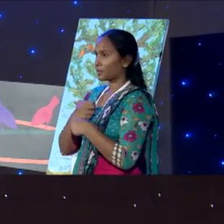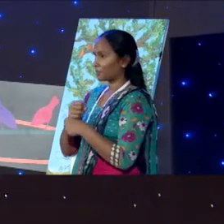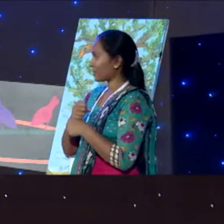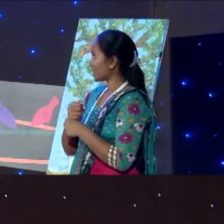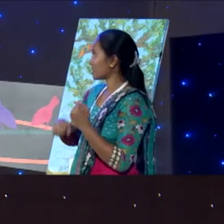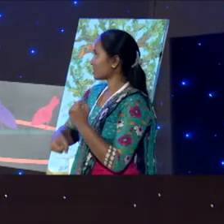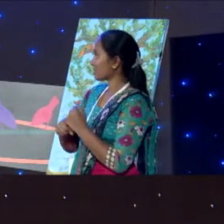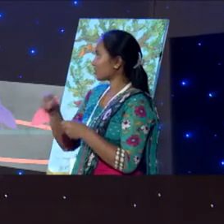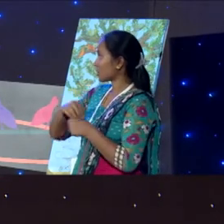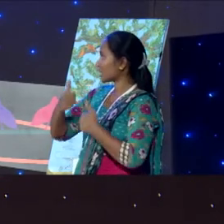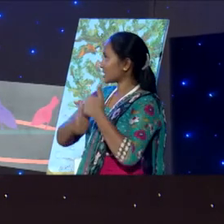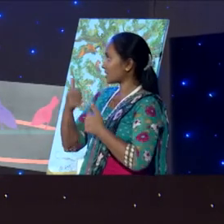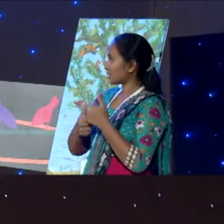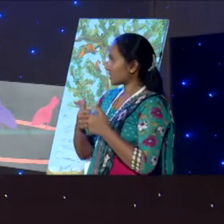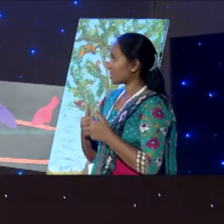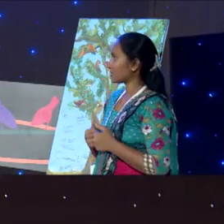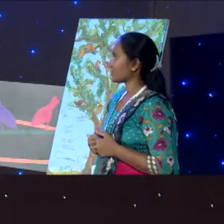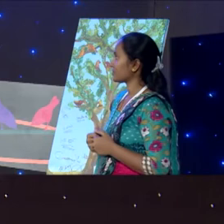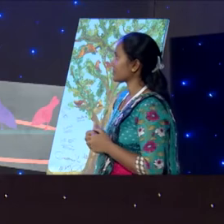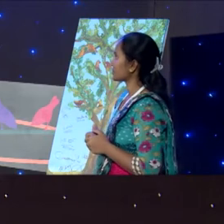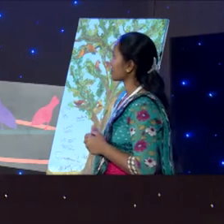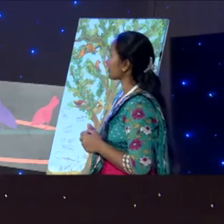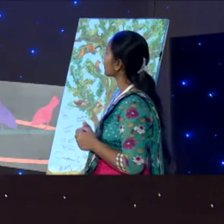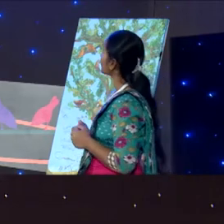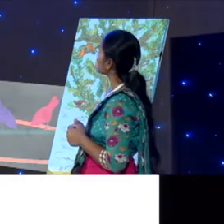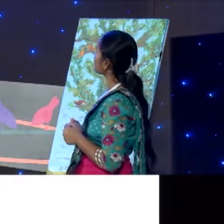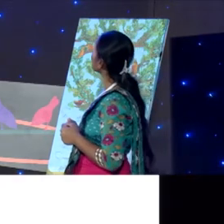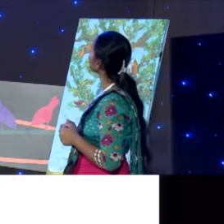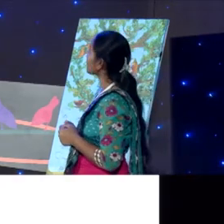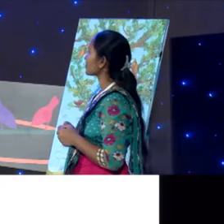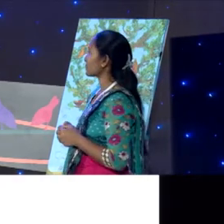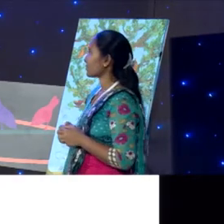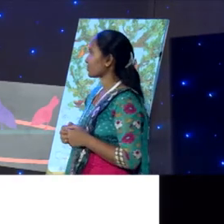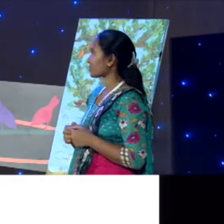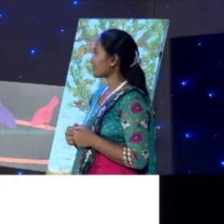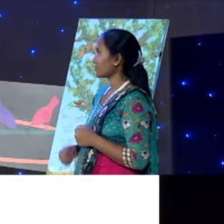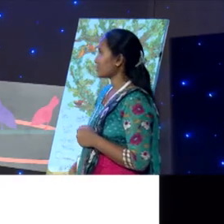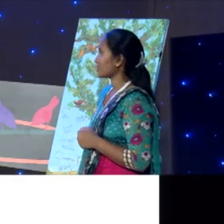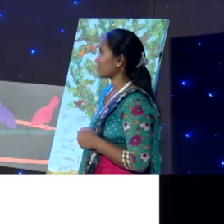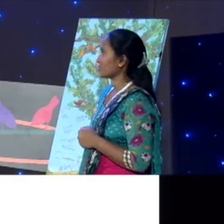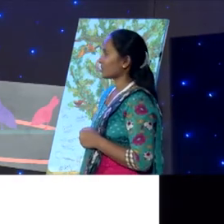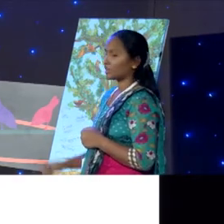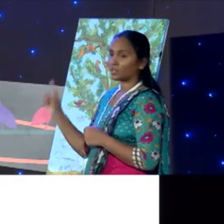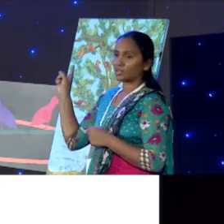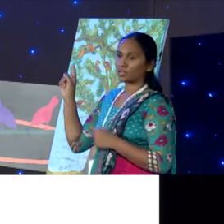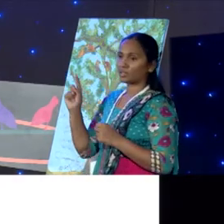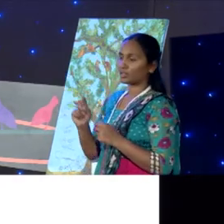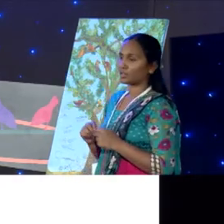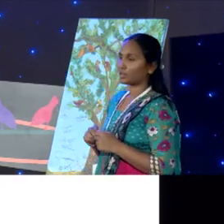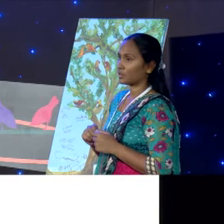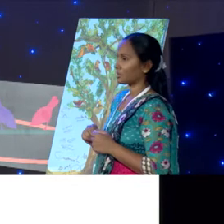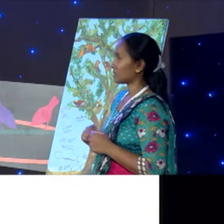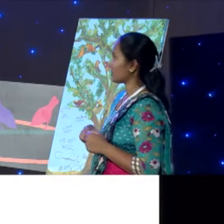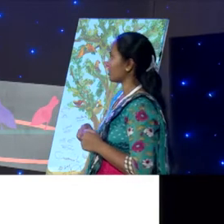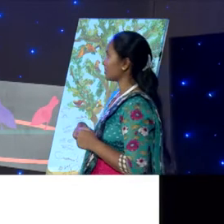world challenging and worth living. So without any further ado, this is a very